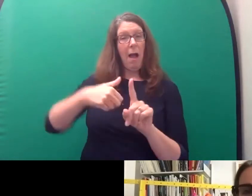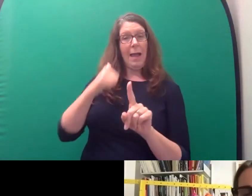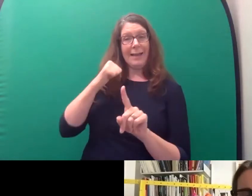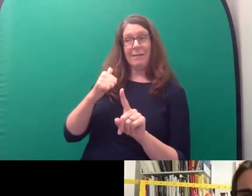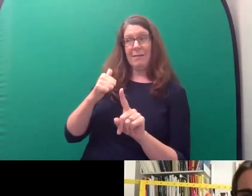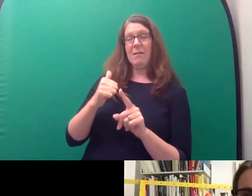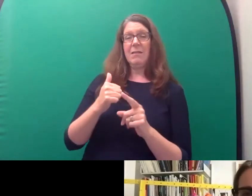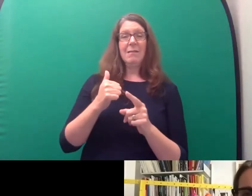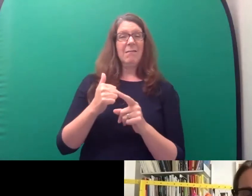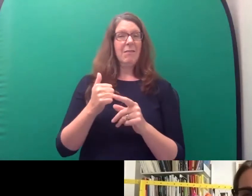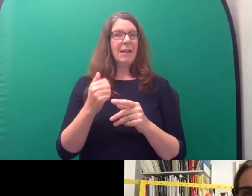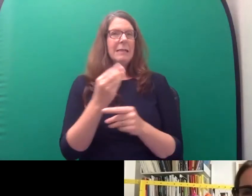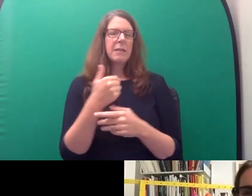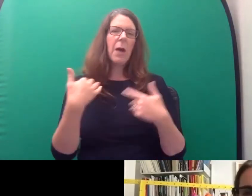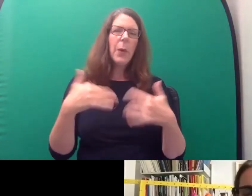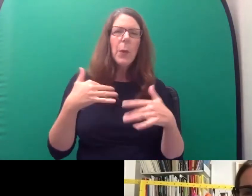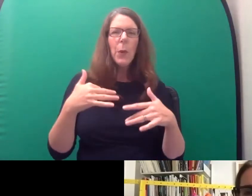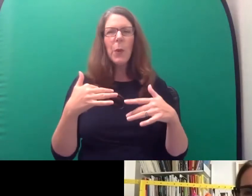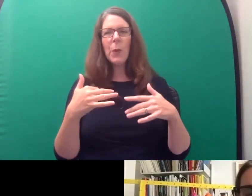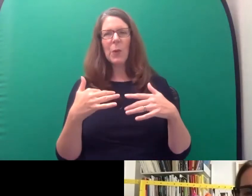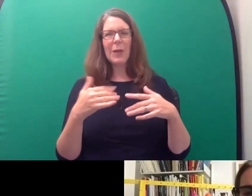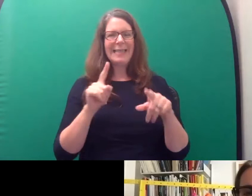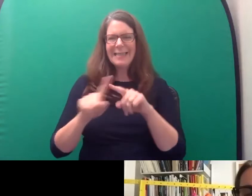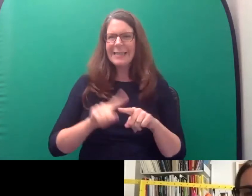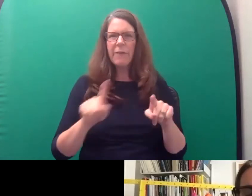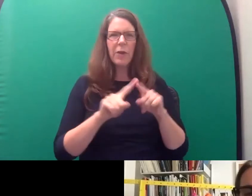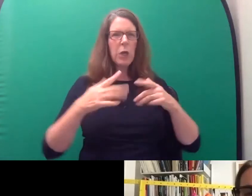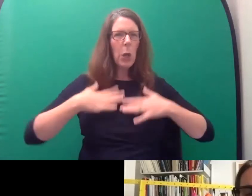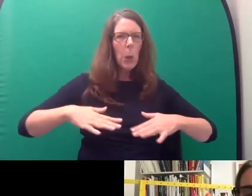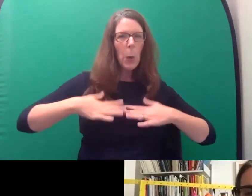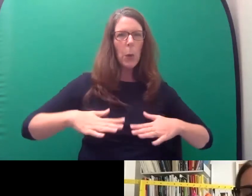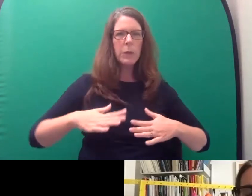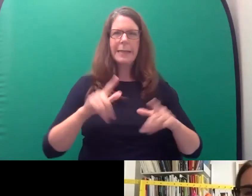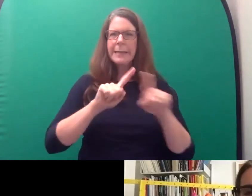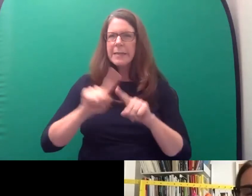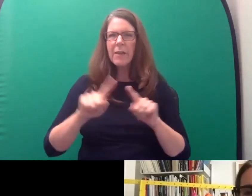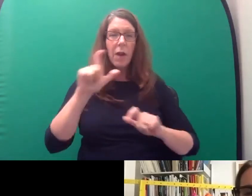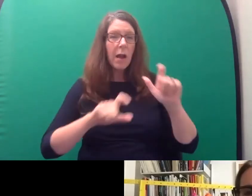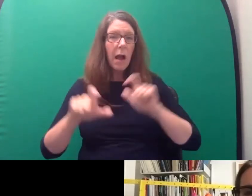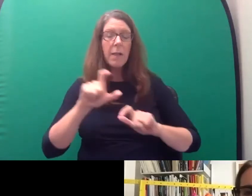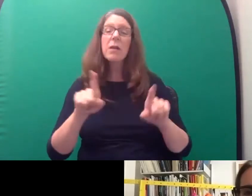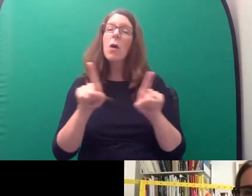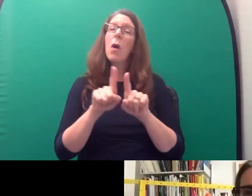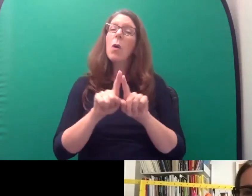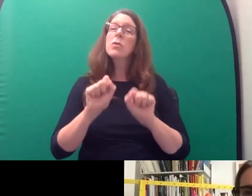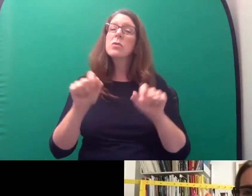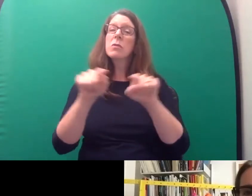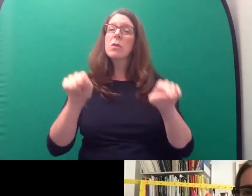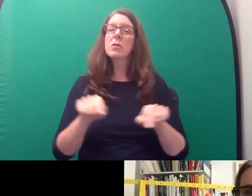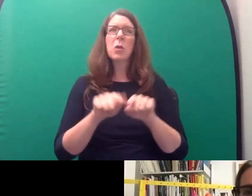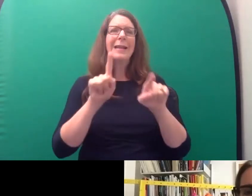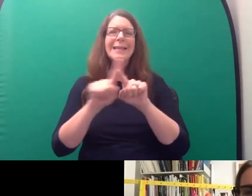knits and textures and gorgeous trenches. And then also around her studio were wonderful works of art and gallery